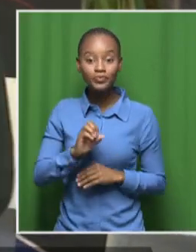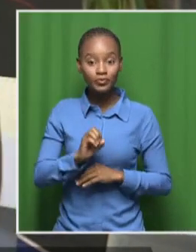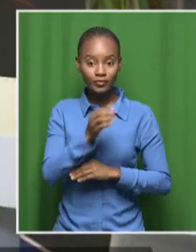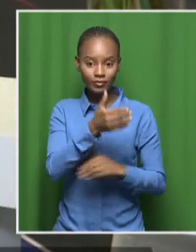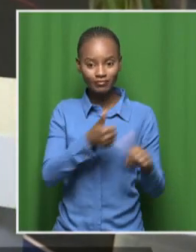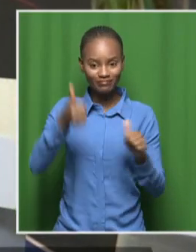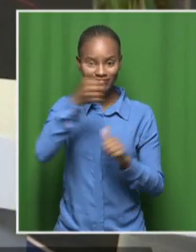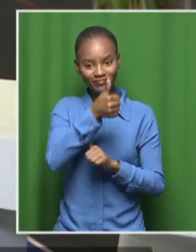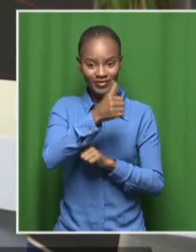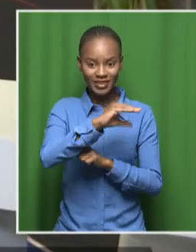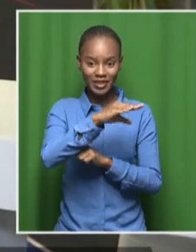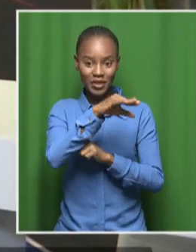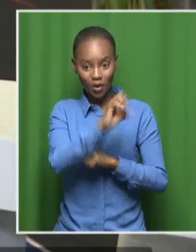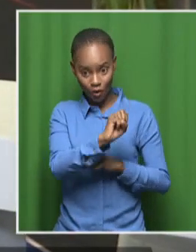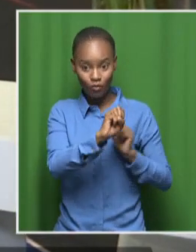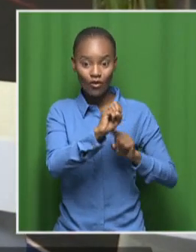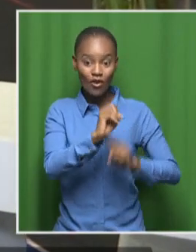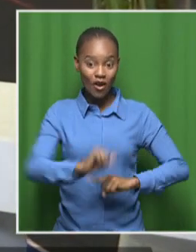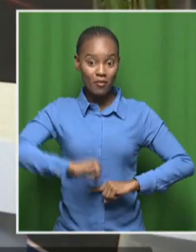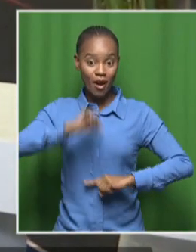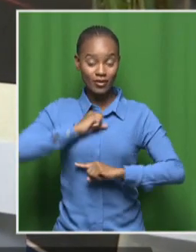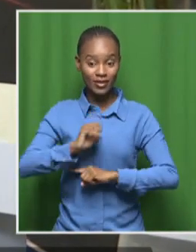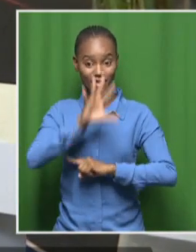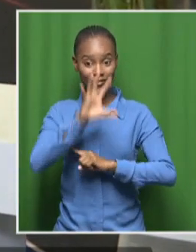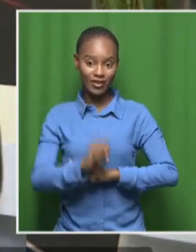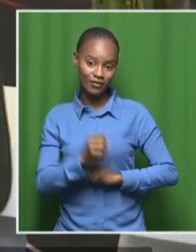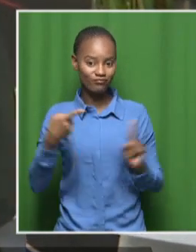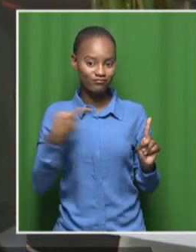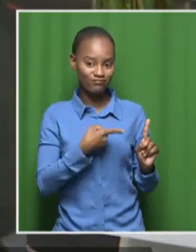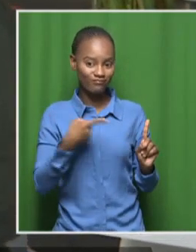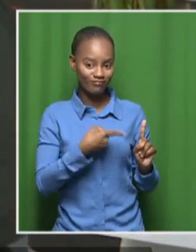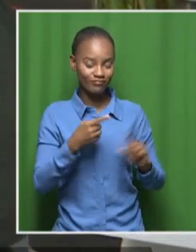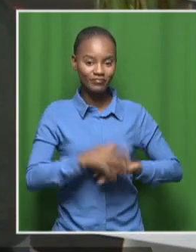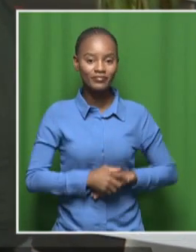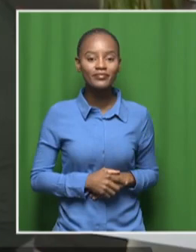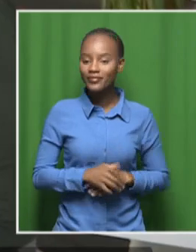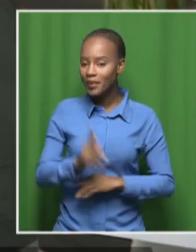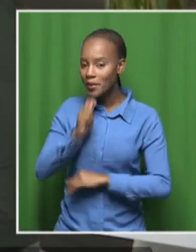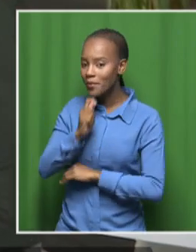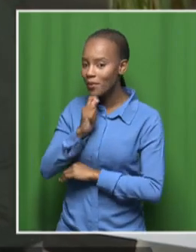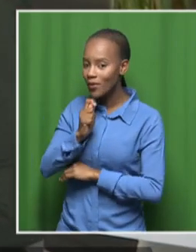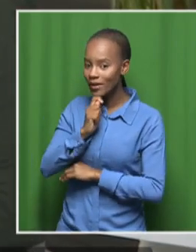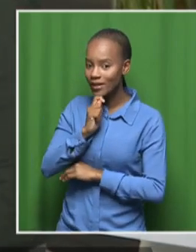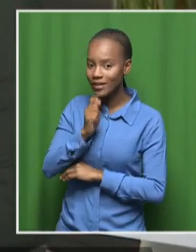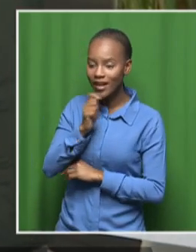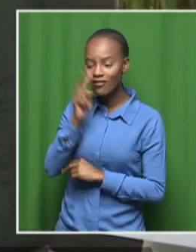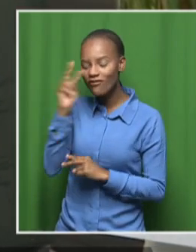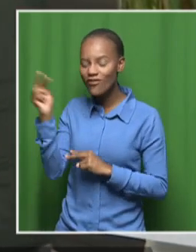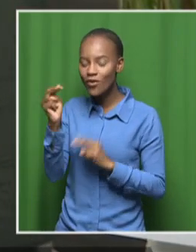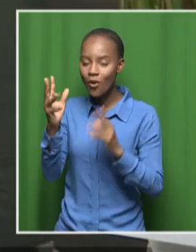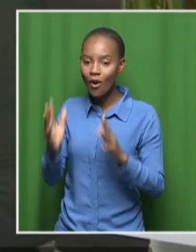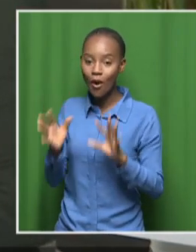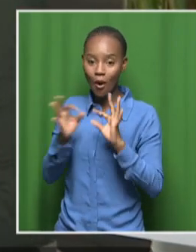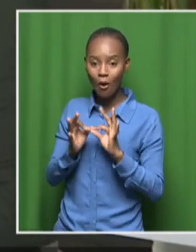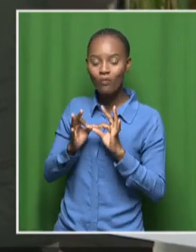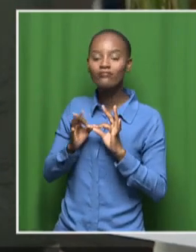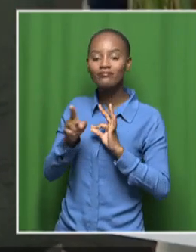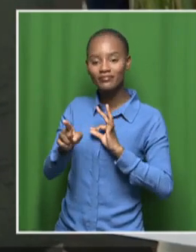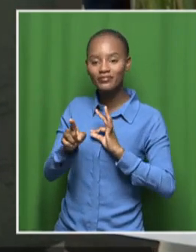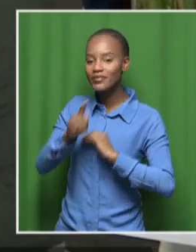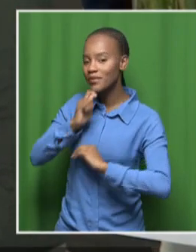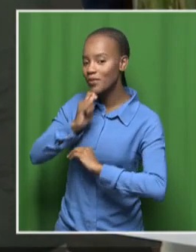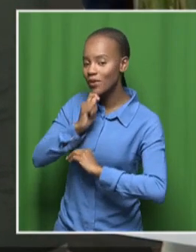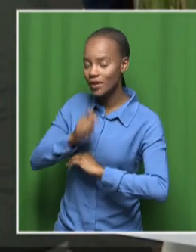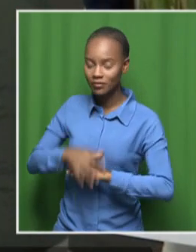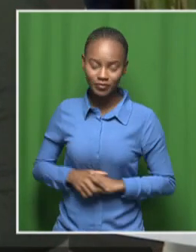Eustace Mashimbye. Thanks so much for your time and welcome to Morning Live. Good morning, Sakina. Good morning to the viewers. So here we are again.